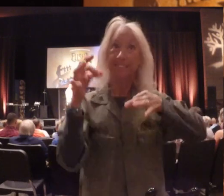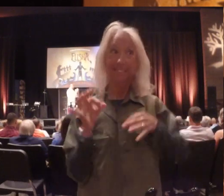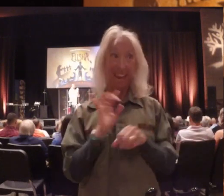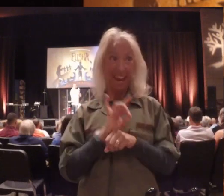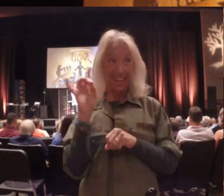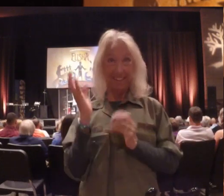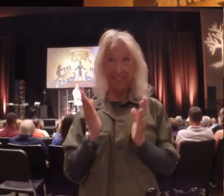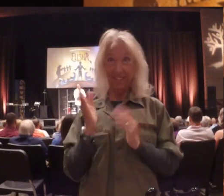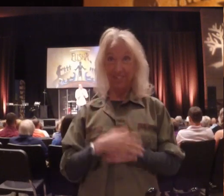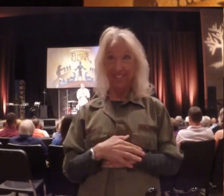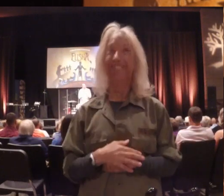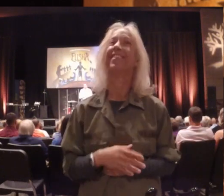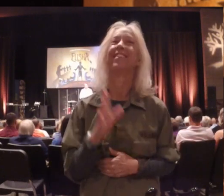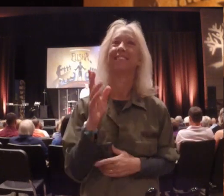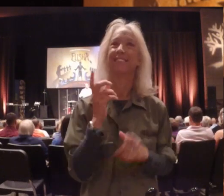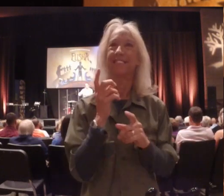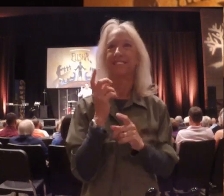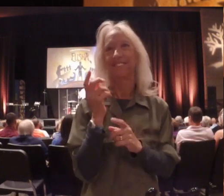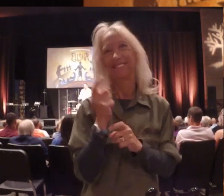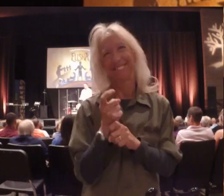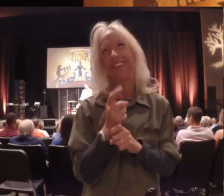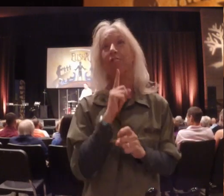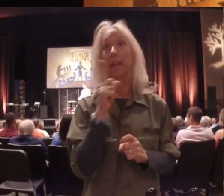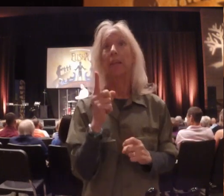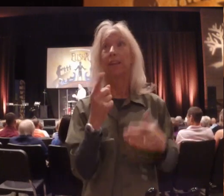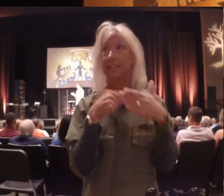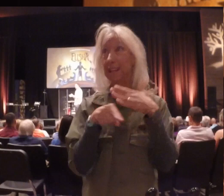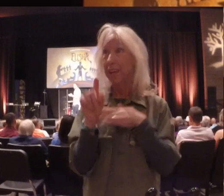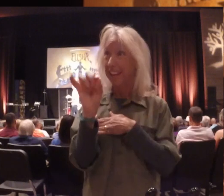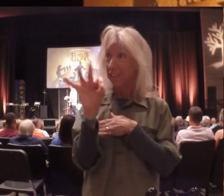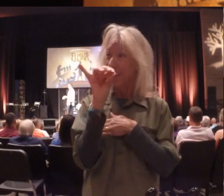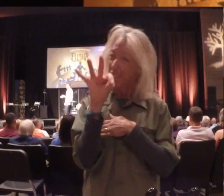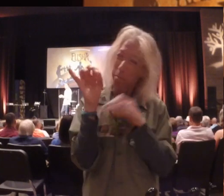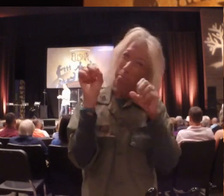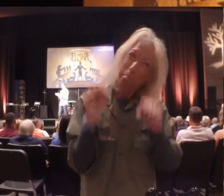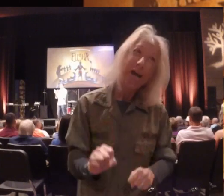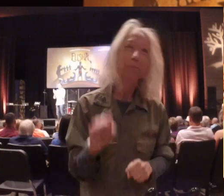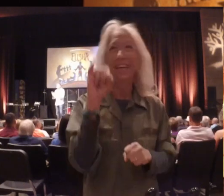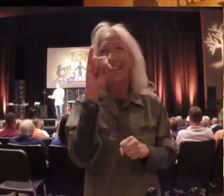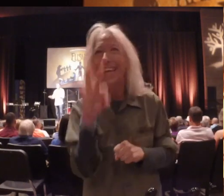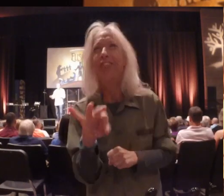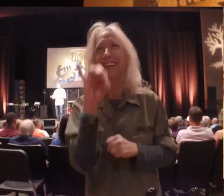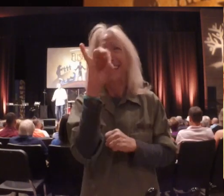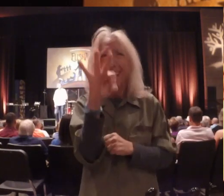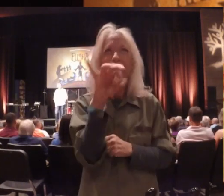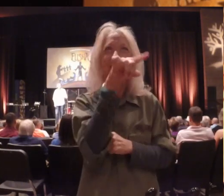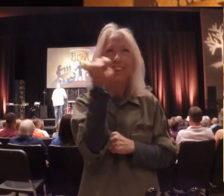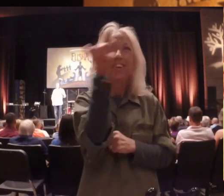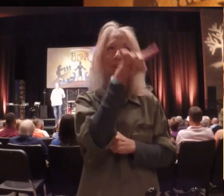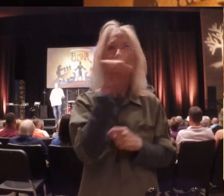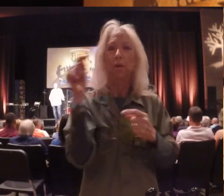though, man, if you could really help us out, starting next week, if we could give us a good solid year just to come to that 8 o'clock